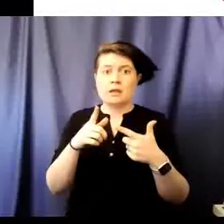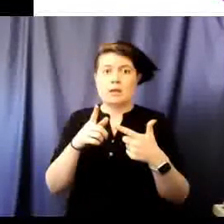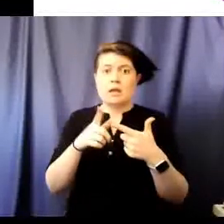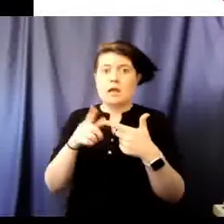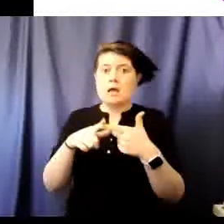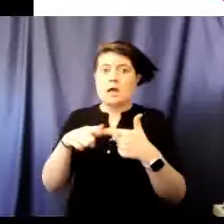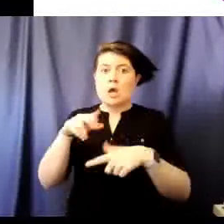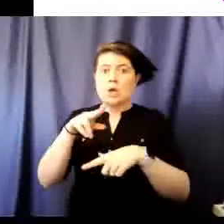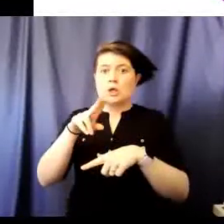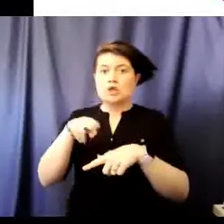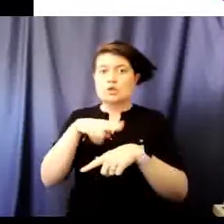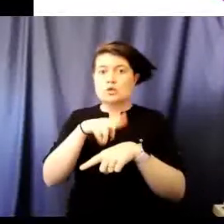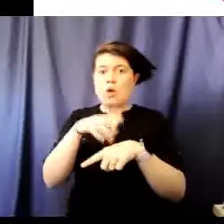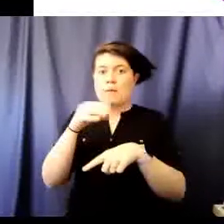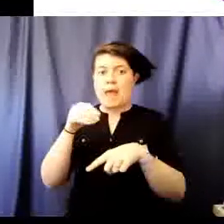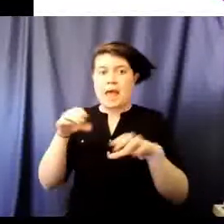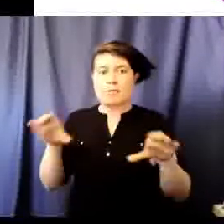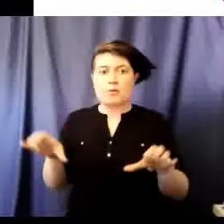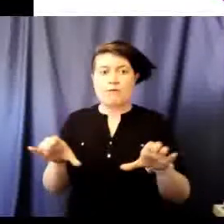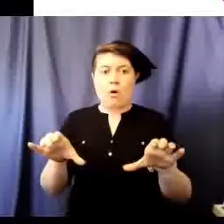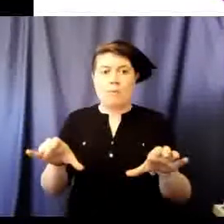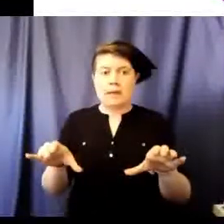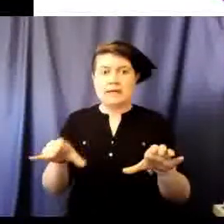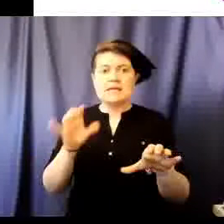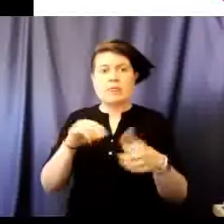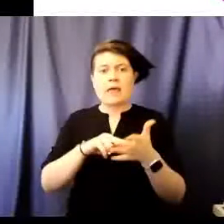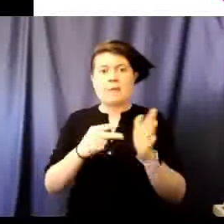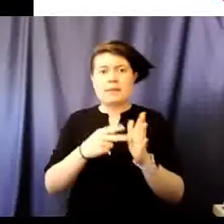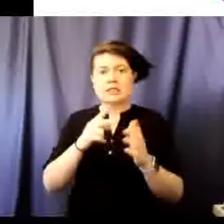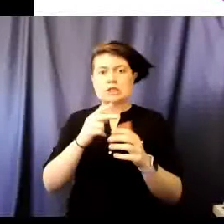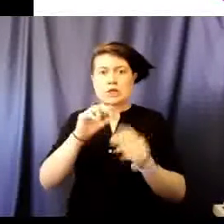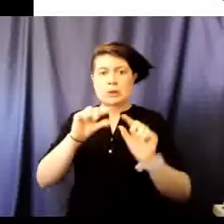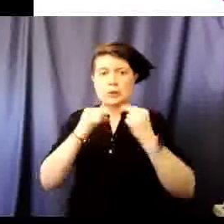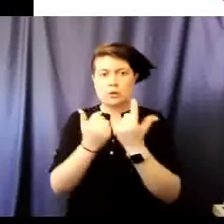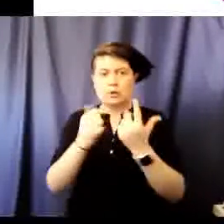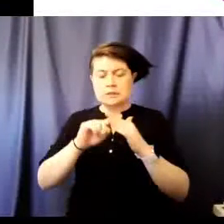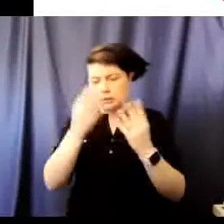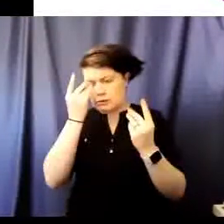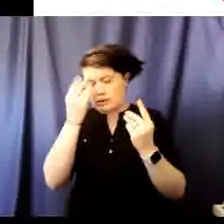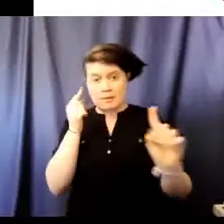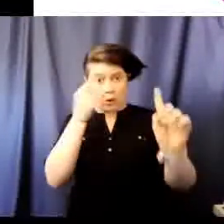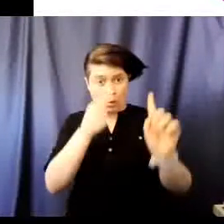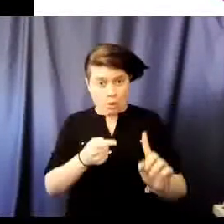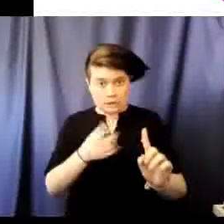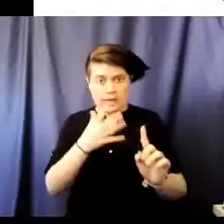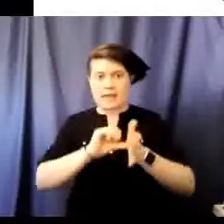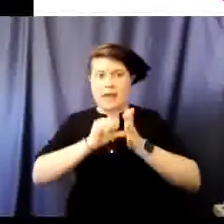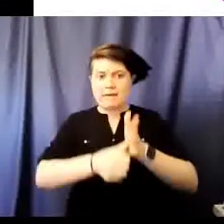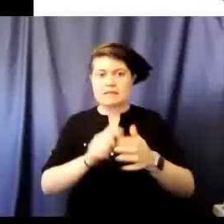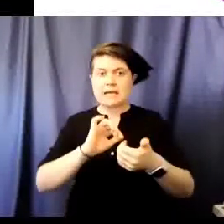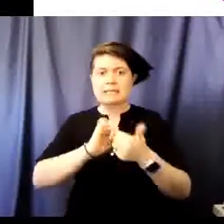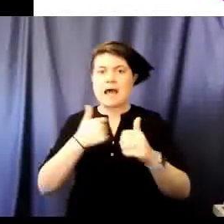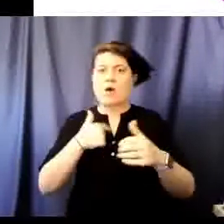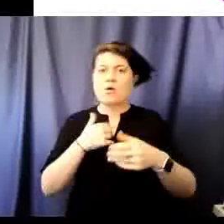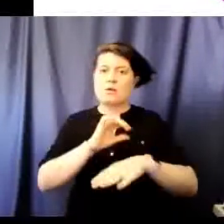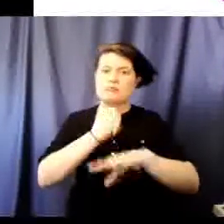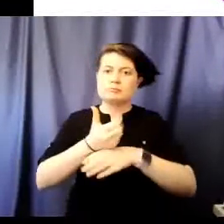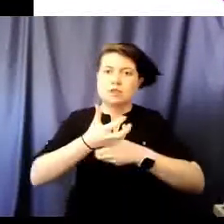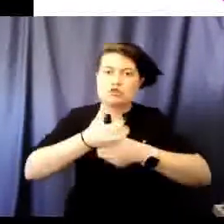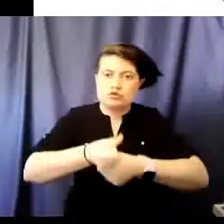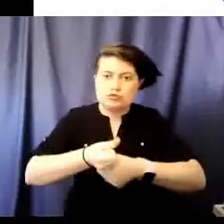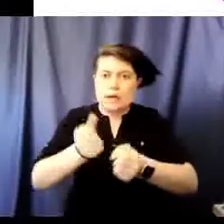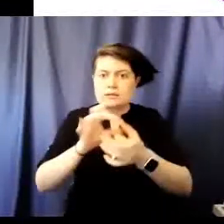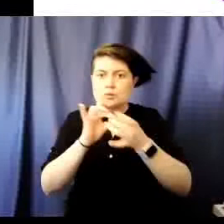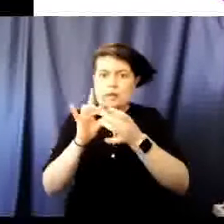This is also when the group works towards some agreement on goals, and there is an emphasis on establishing trust and relationships within the